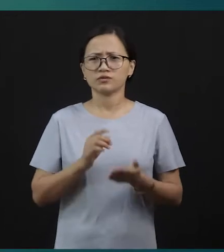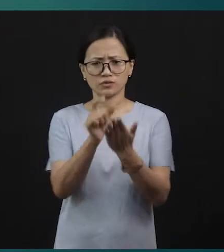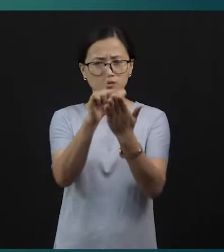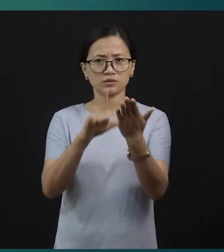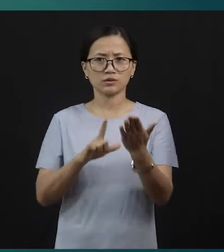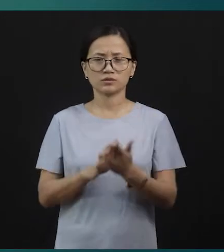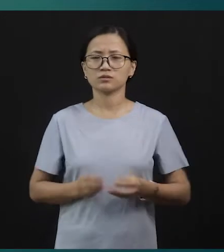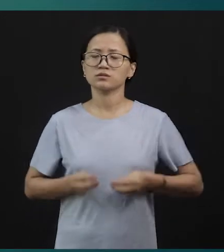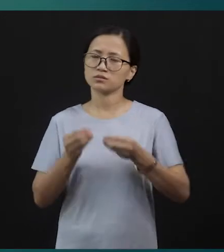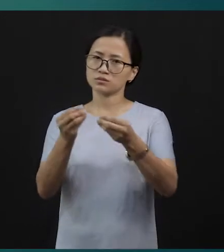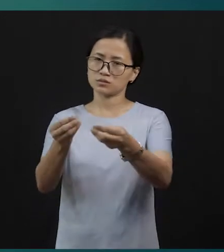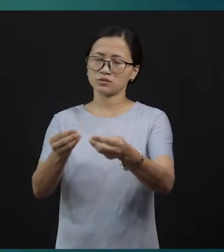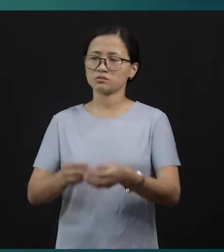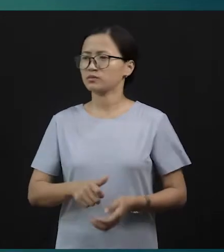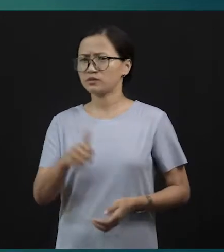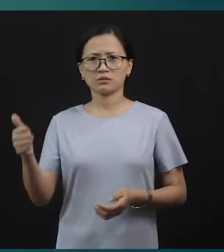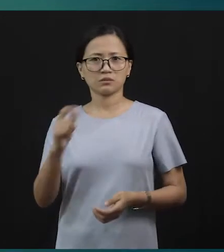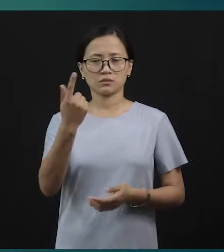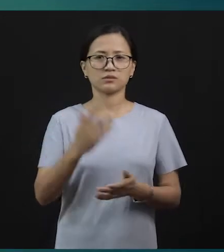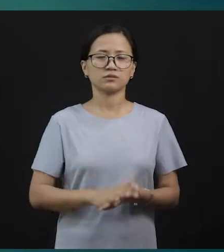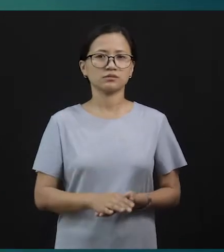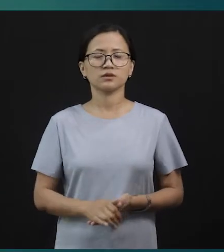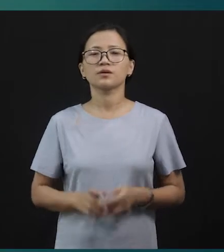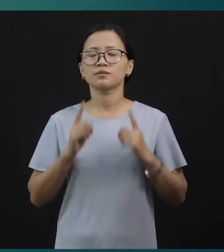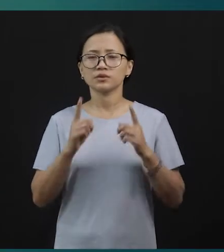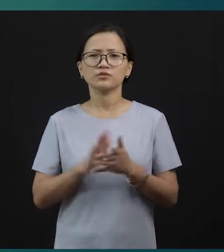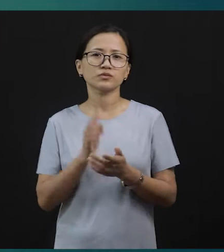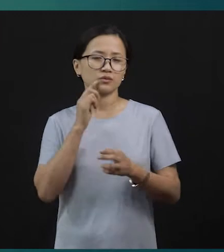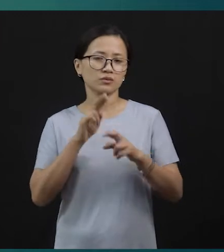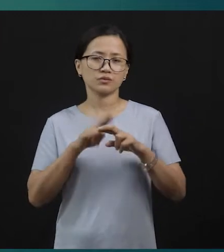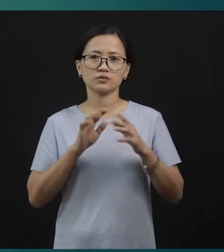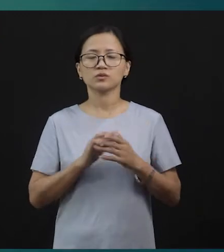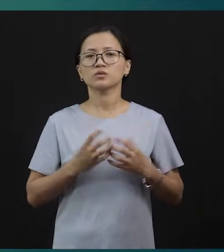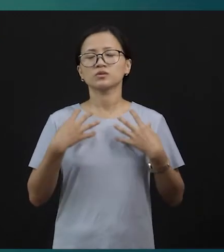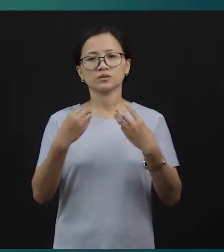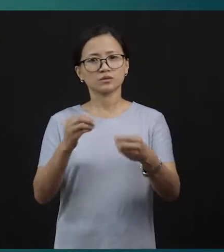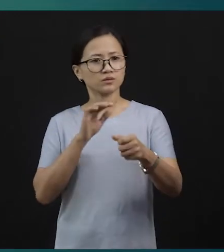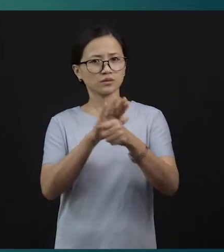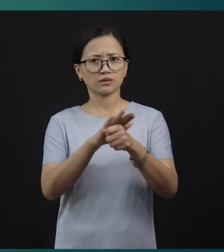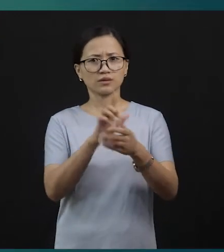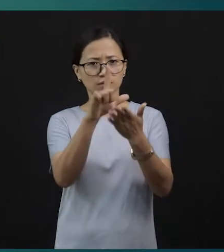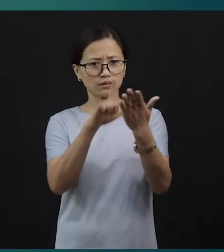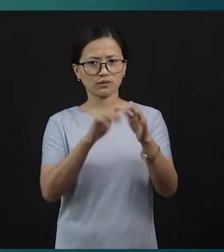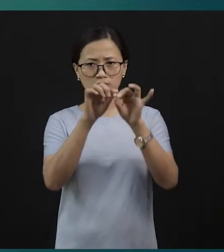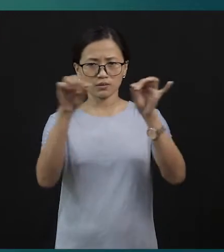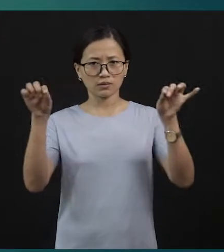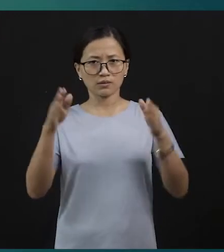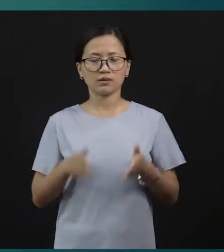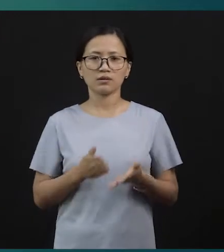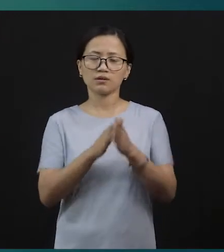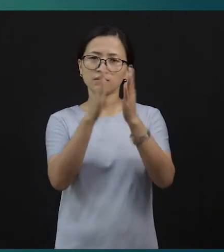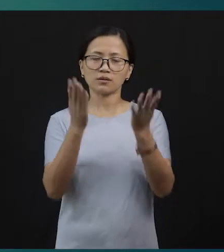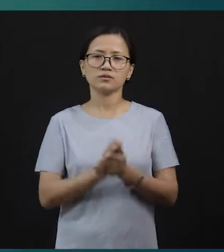to anybody. If you want to send a letter to New Delhi, let's take that example. I'm sure you cannot just go and give it to a bus and they will